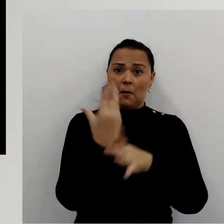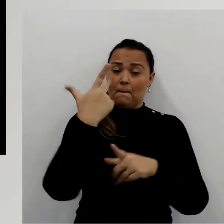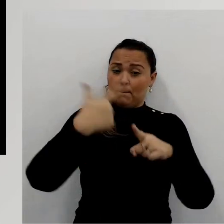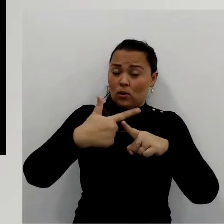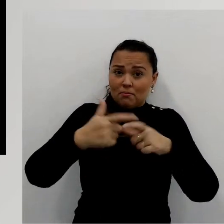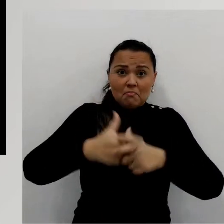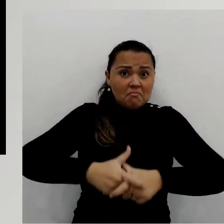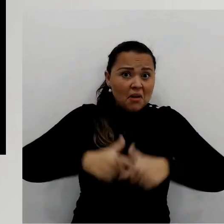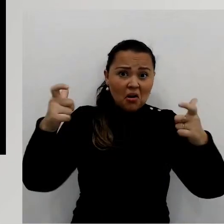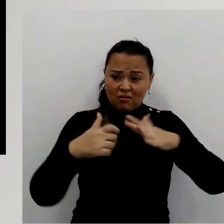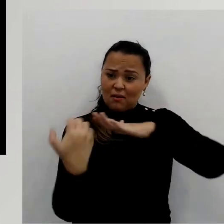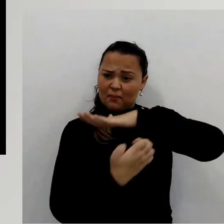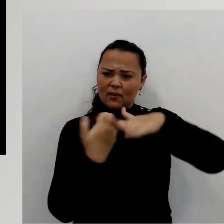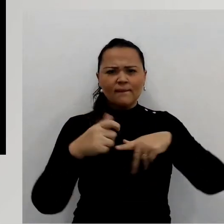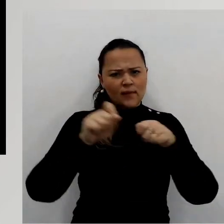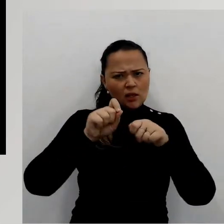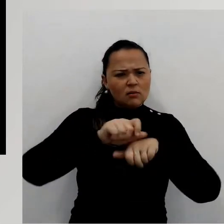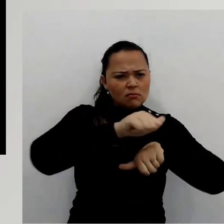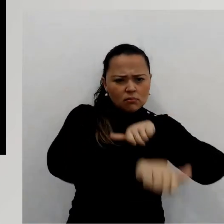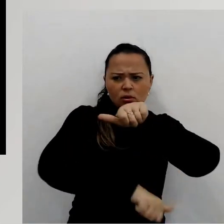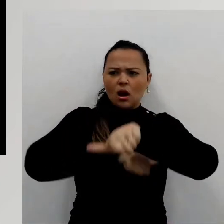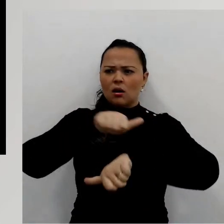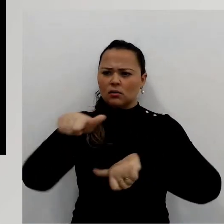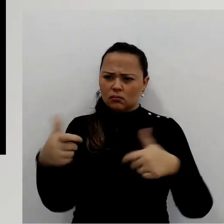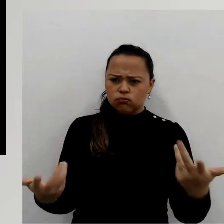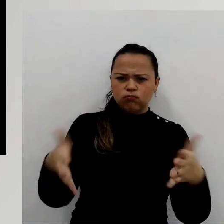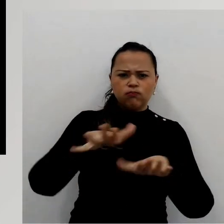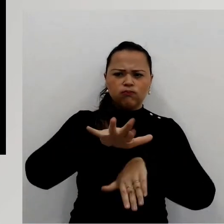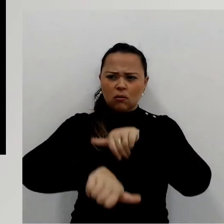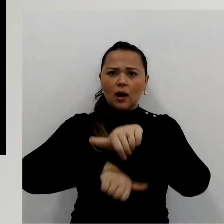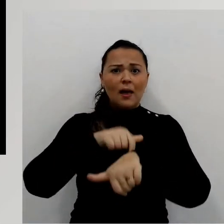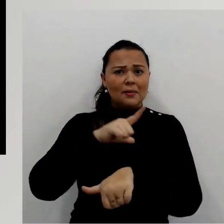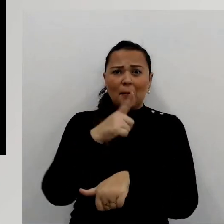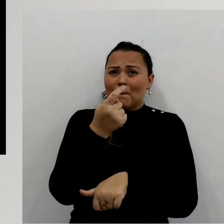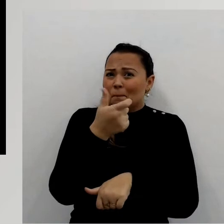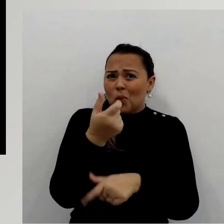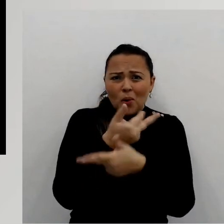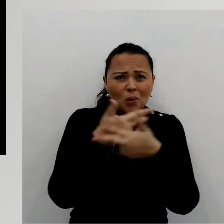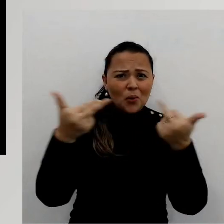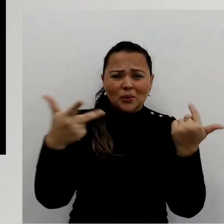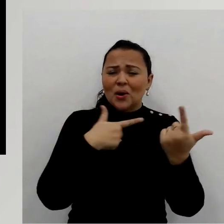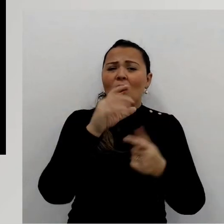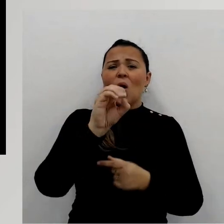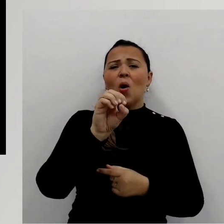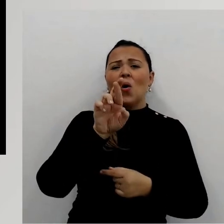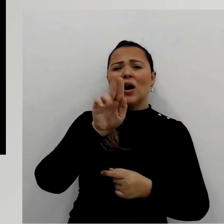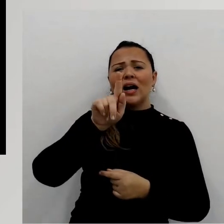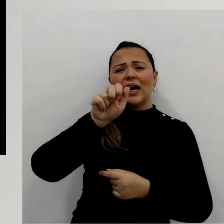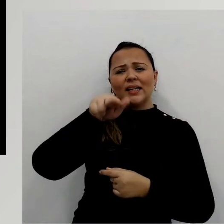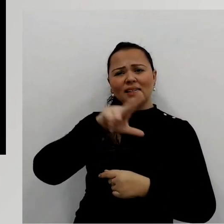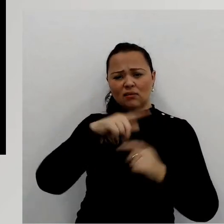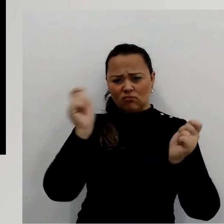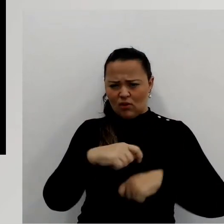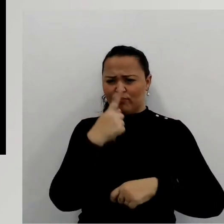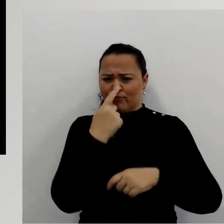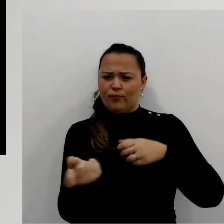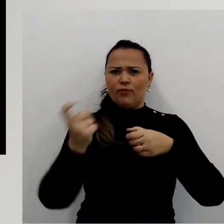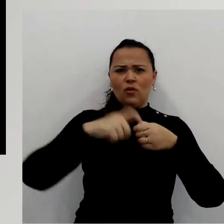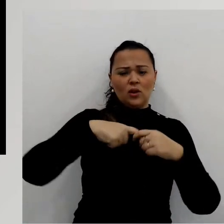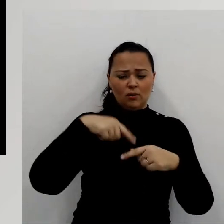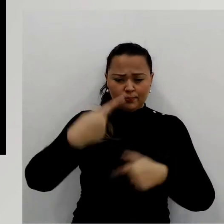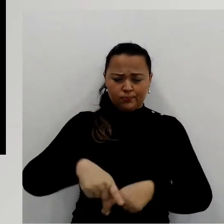very little organic growth in the printing industry today in the United States. If you see any growth at all, it's because two companies have